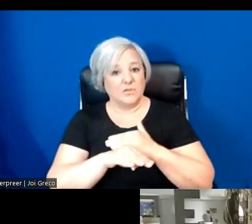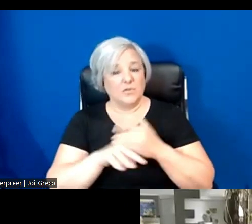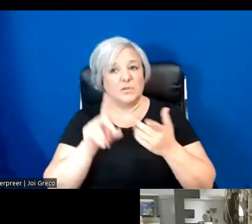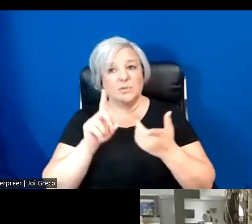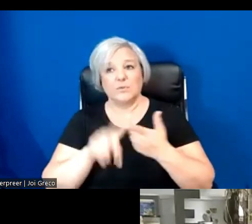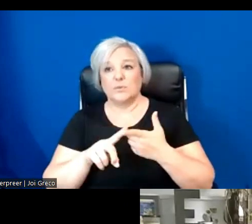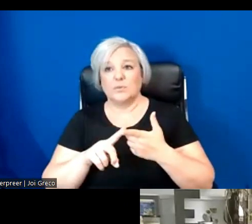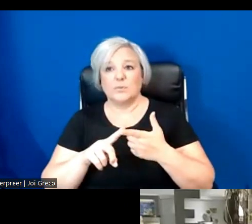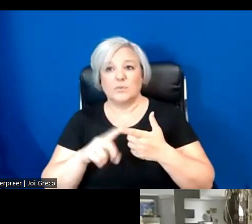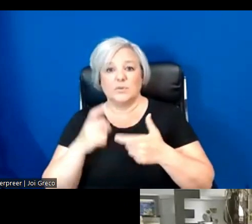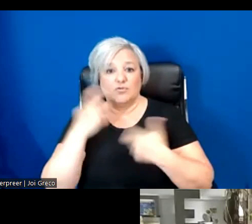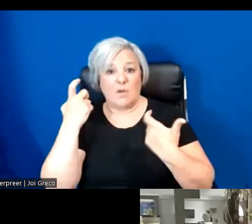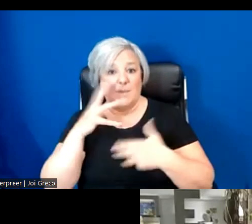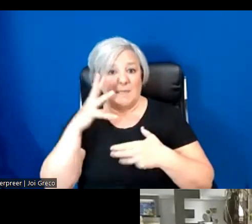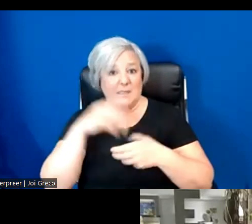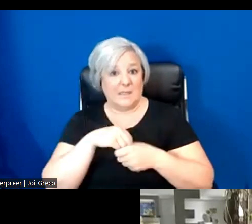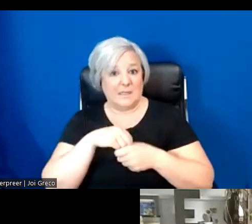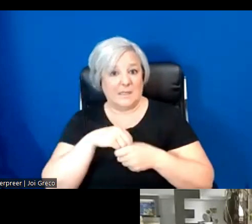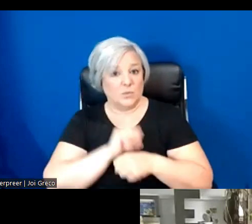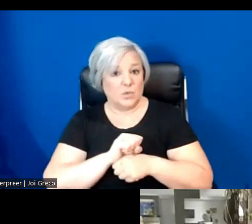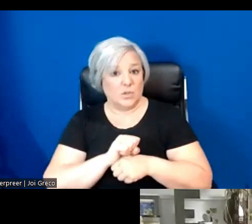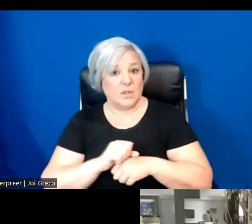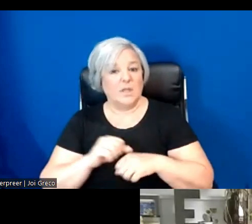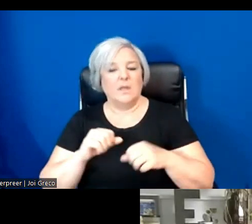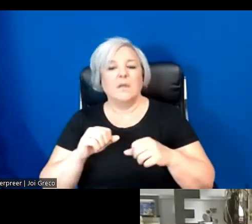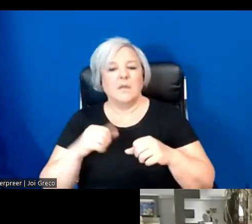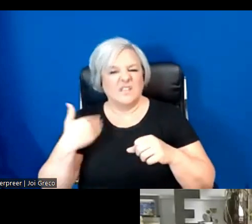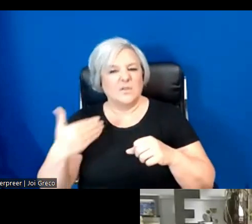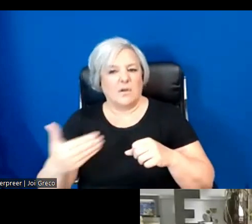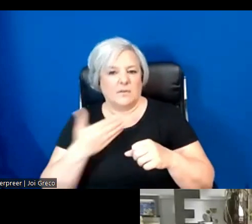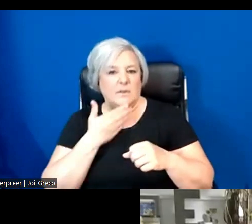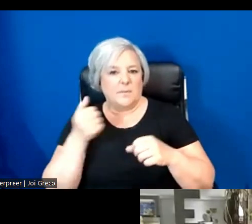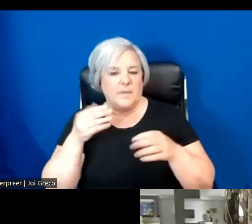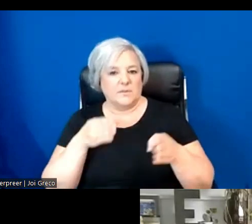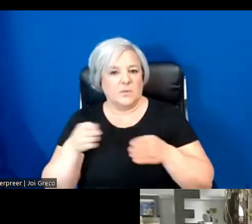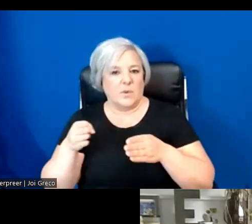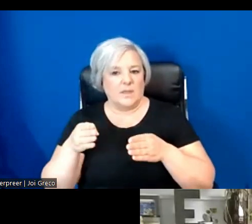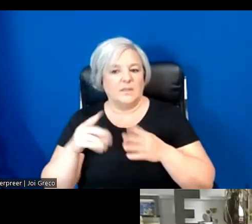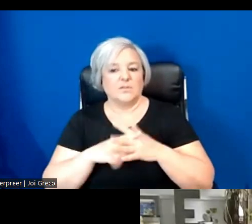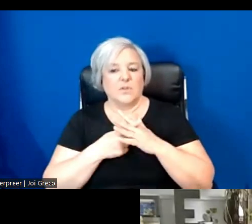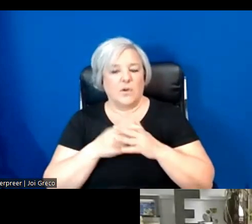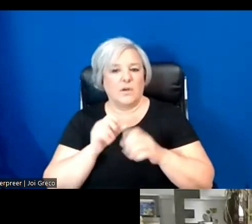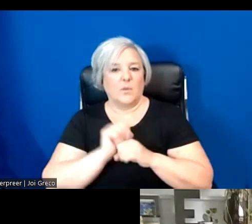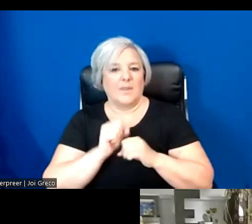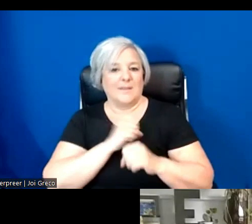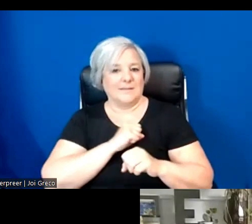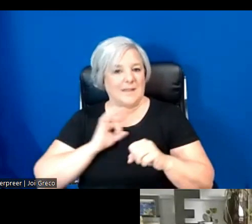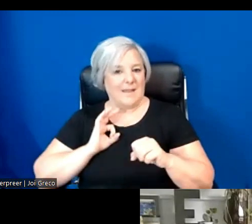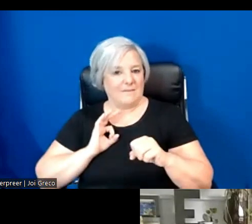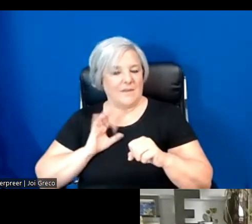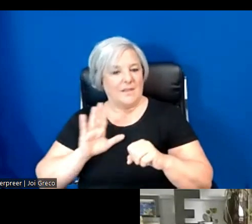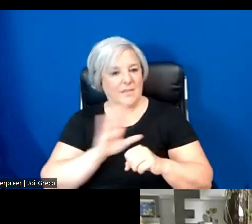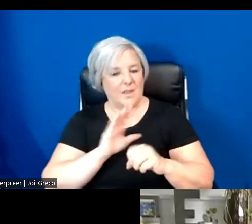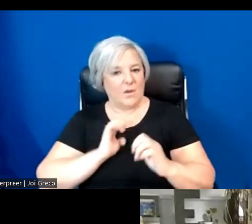call trauma-engaged work is often the best way to do that is to start with the staff and their